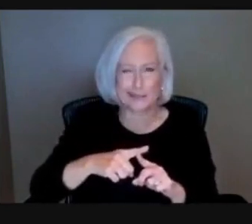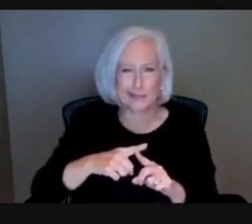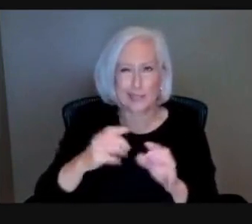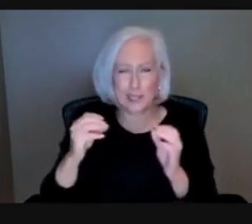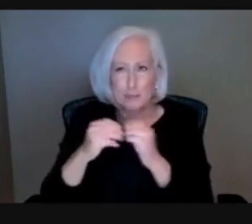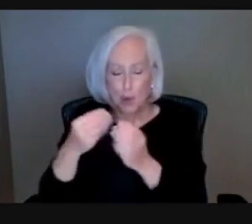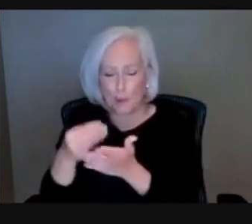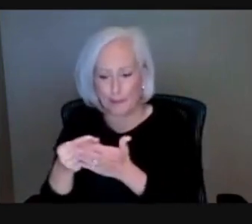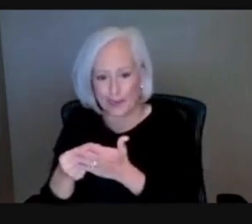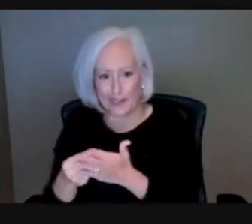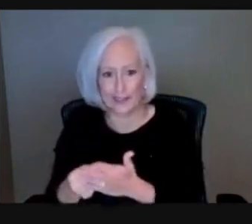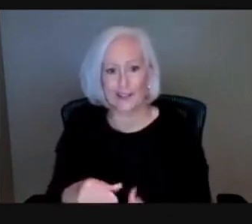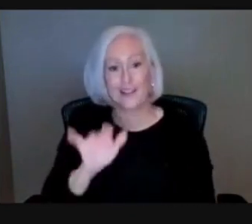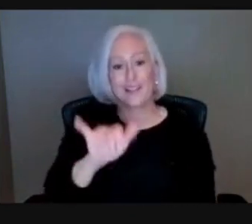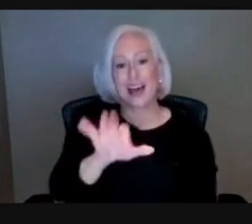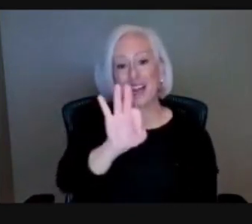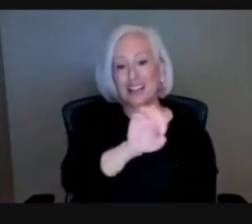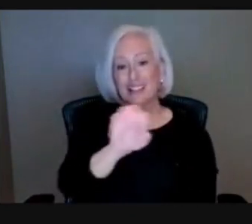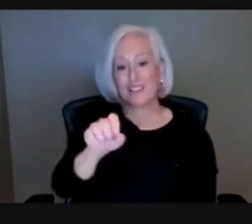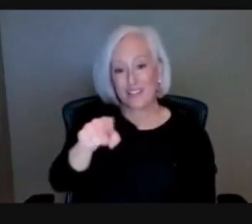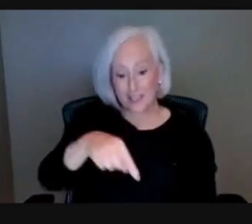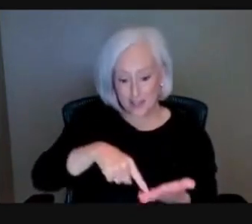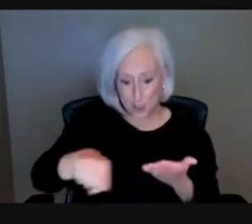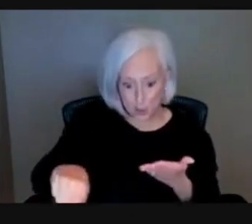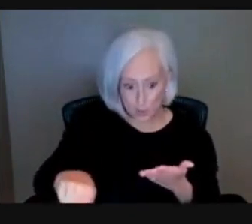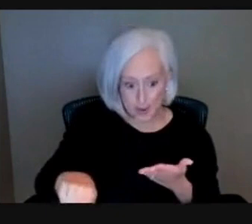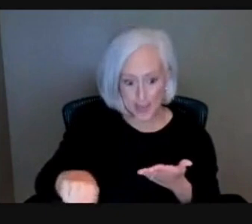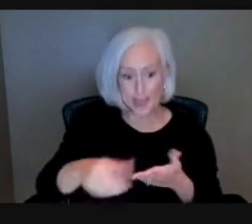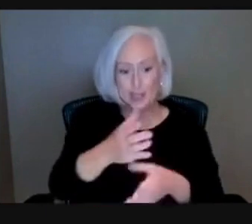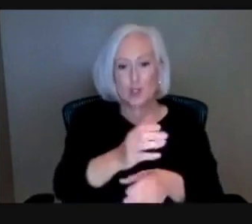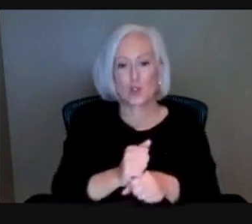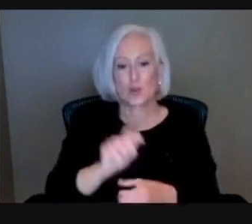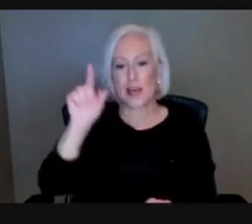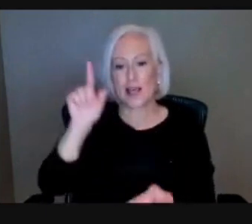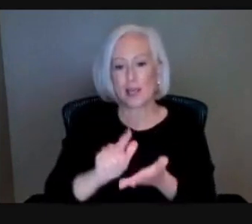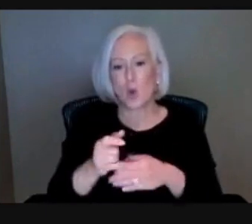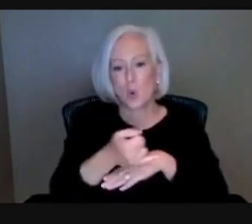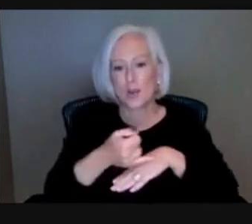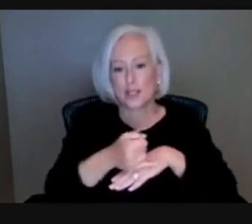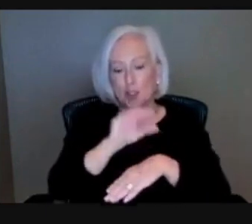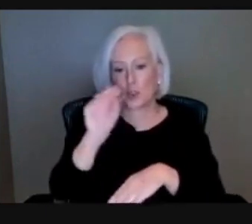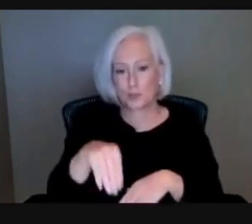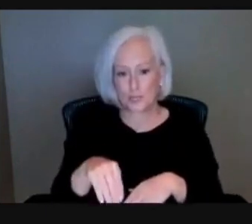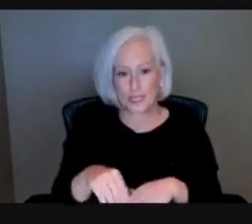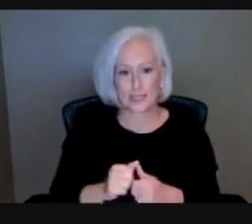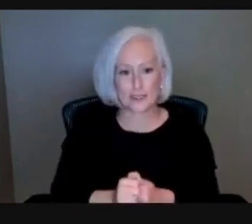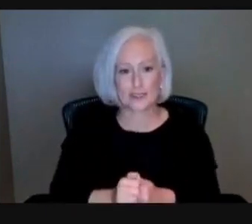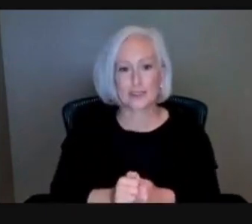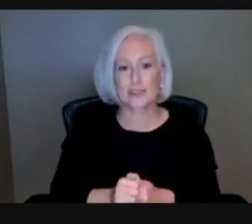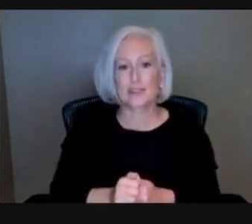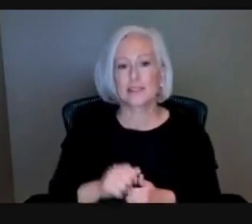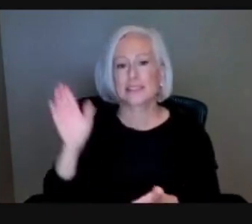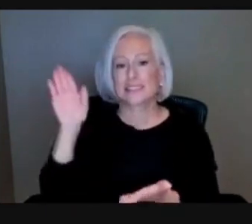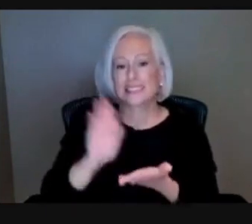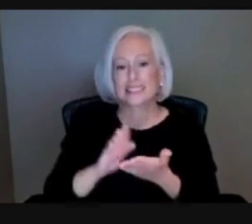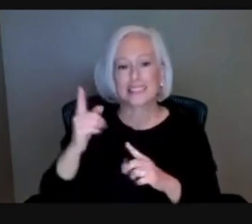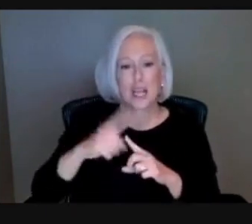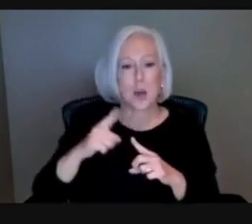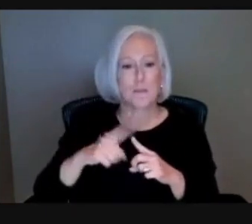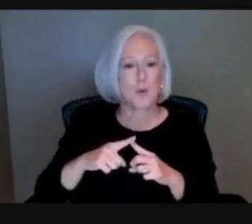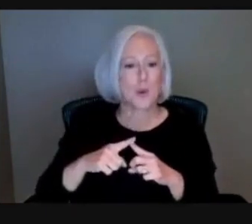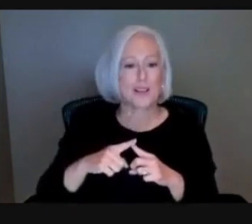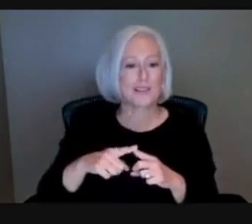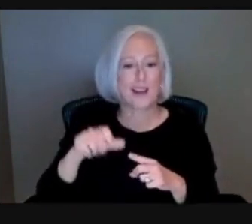is actually a fee that you pay so that you can get a lower interest rate. Discount points are not point